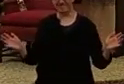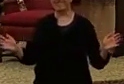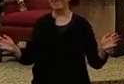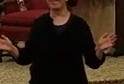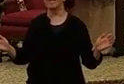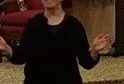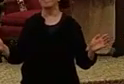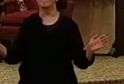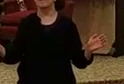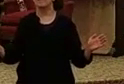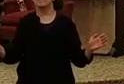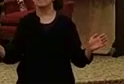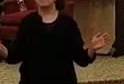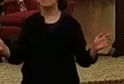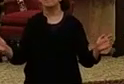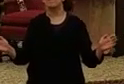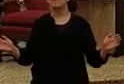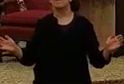Hallelujah,